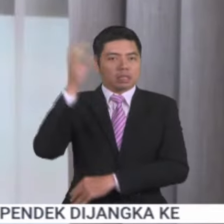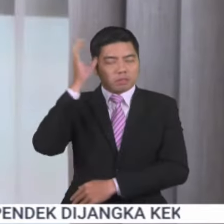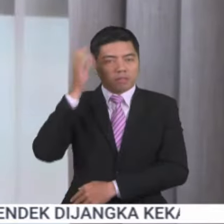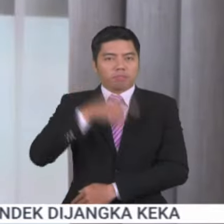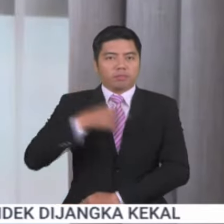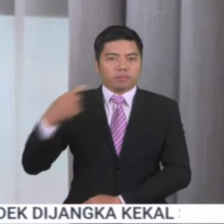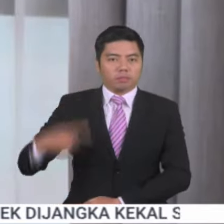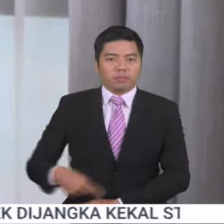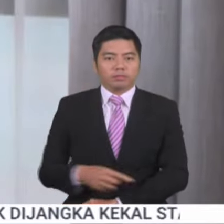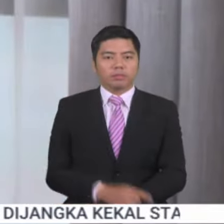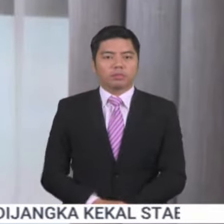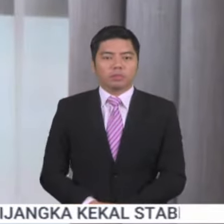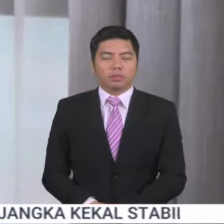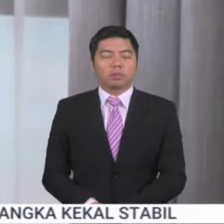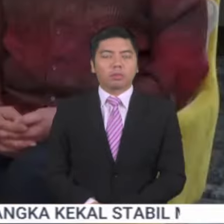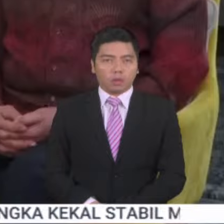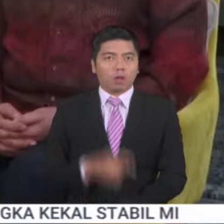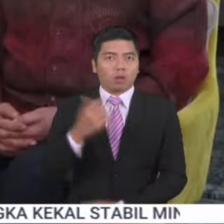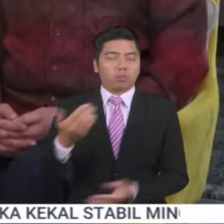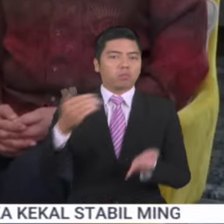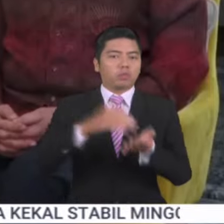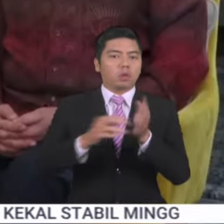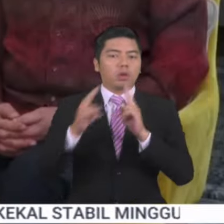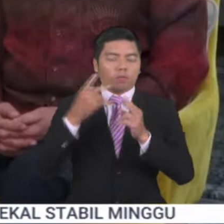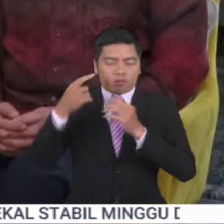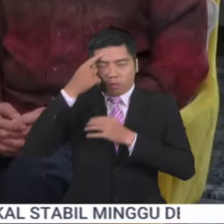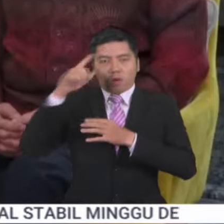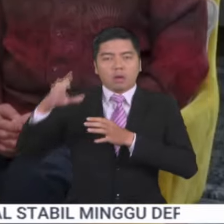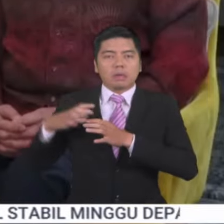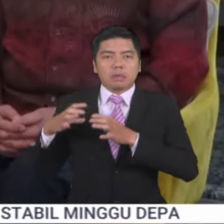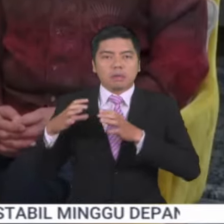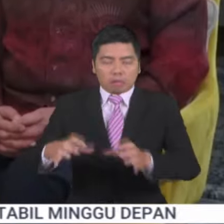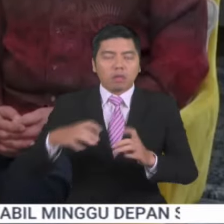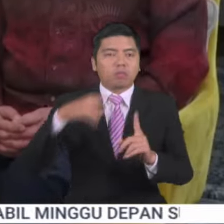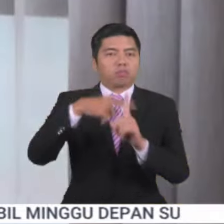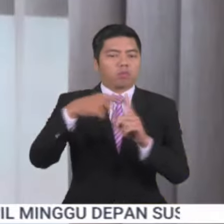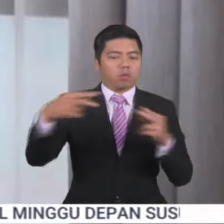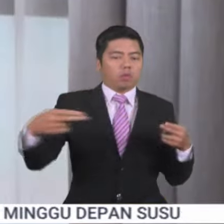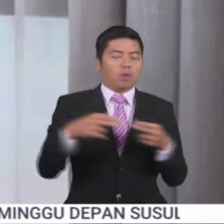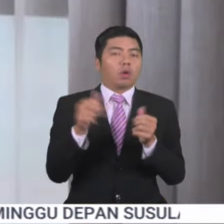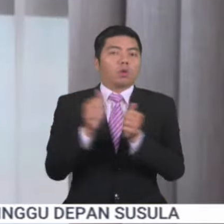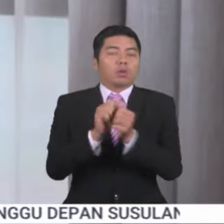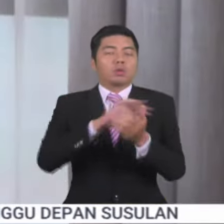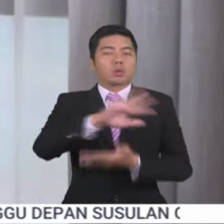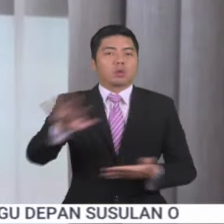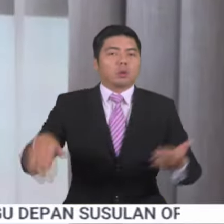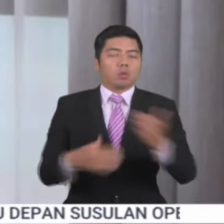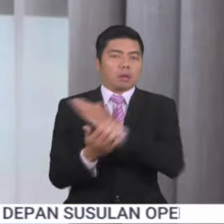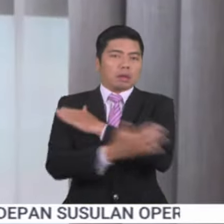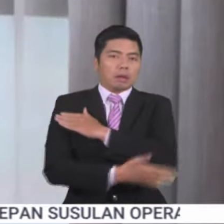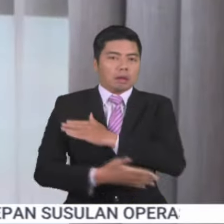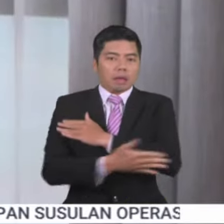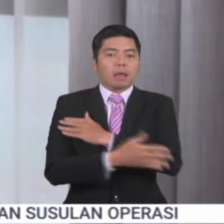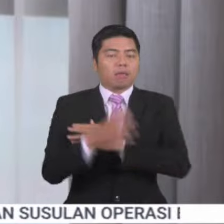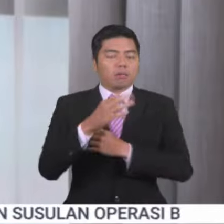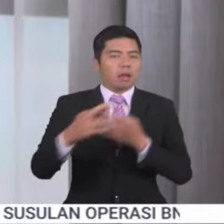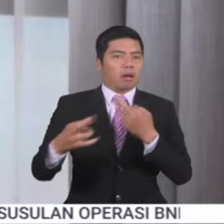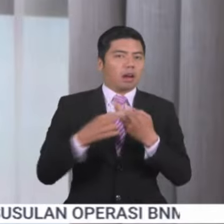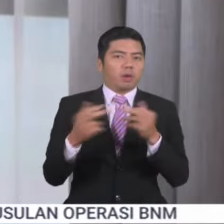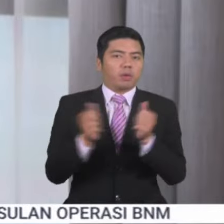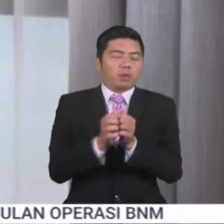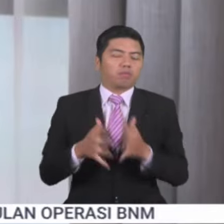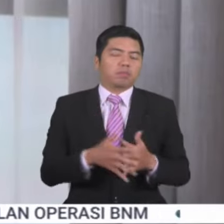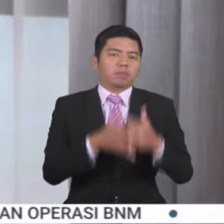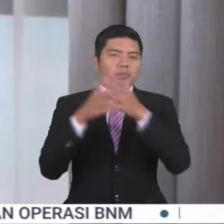Beliau turut mengulangi komitmen negara untuk memupuk hubungan positif dengan semua negara sambil menegaskan hubungan erat dengan